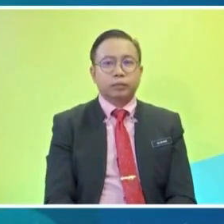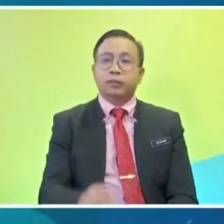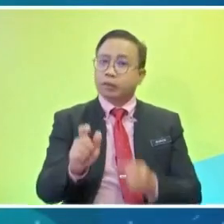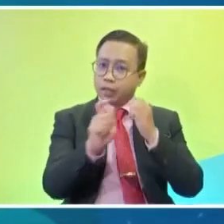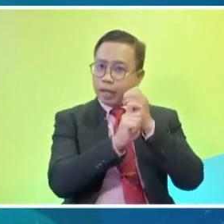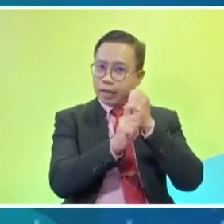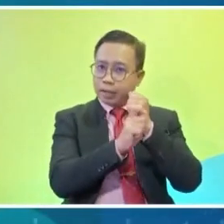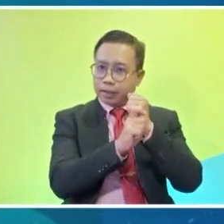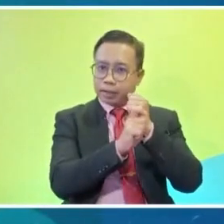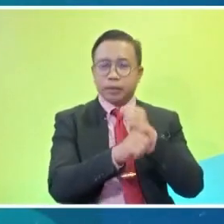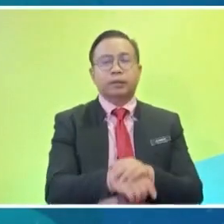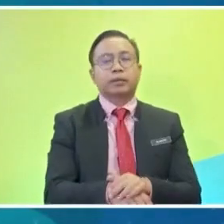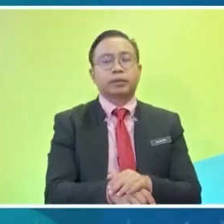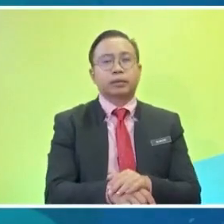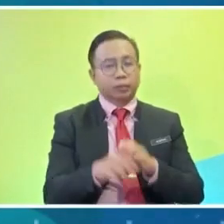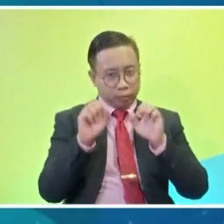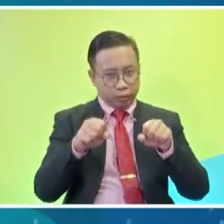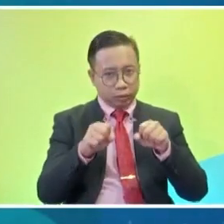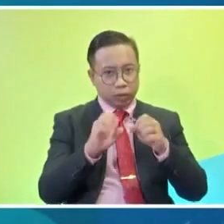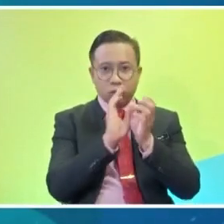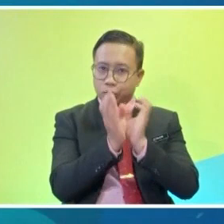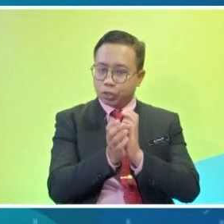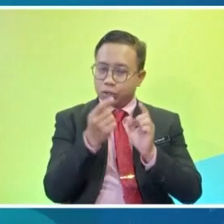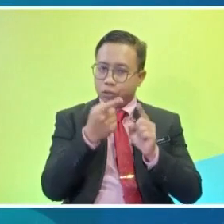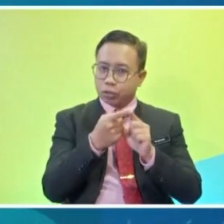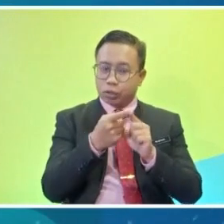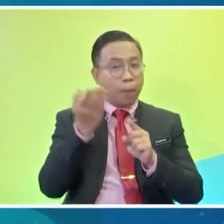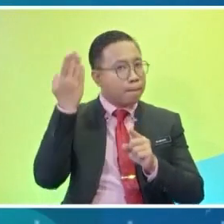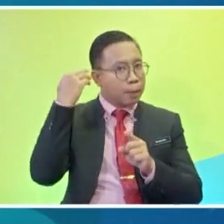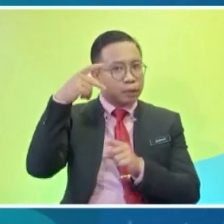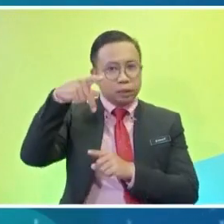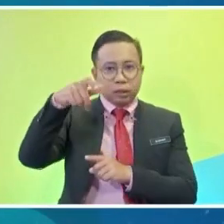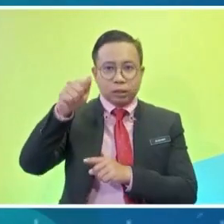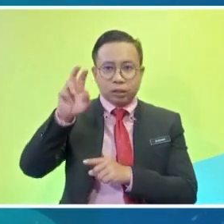Add, very good. Okay, Afan, can you change this to the past participle, Afan?